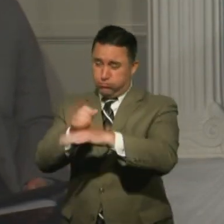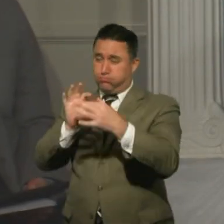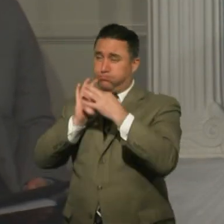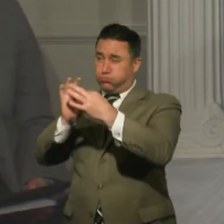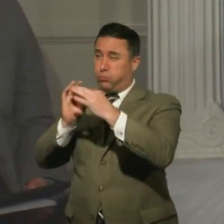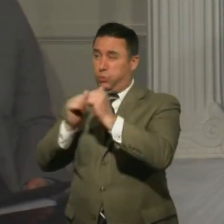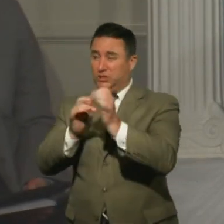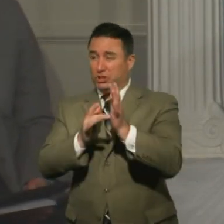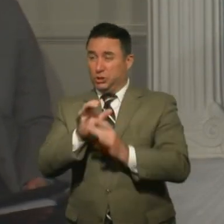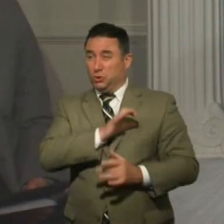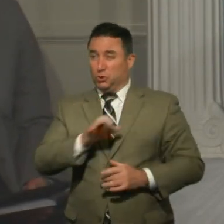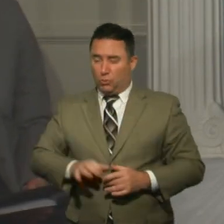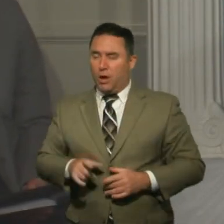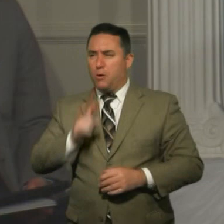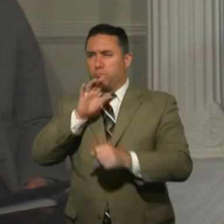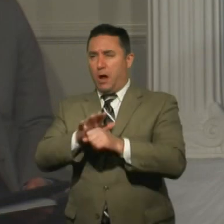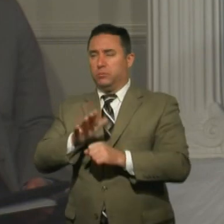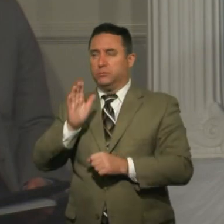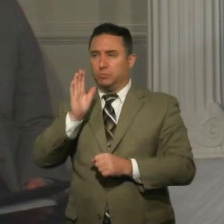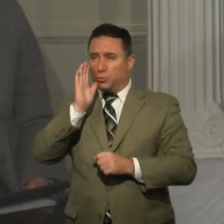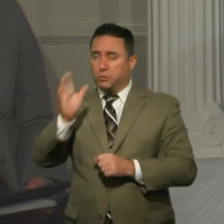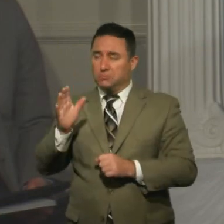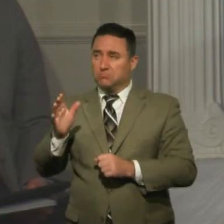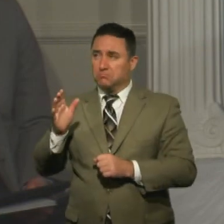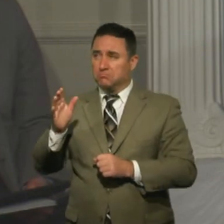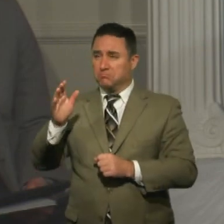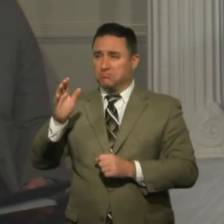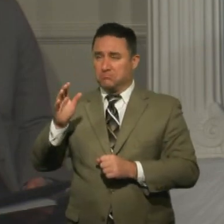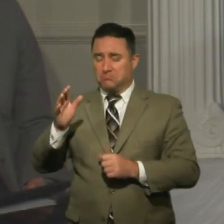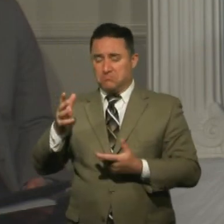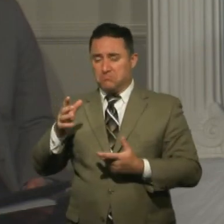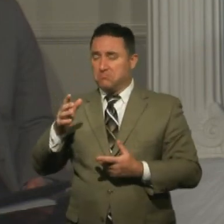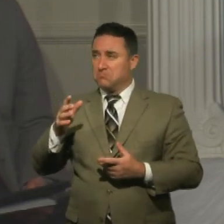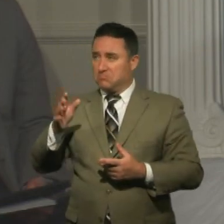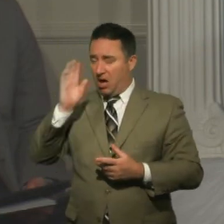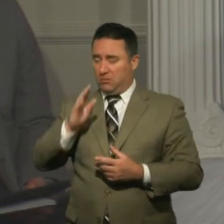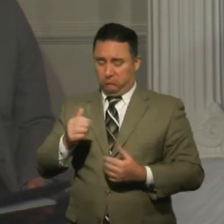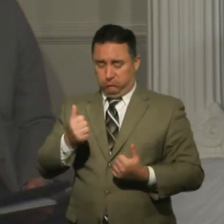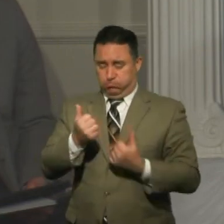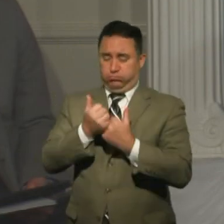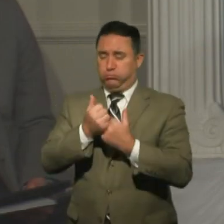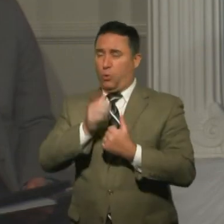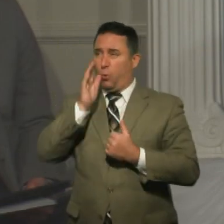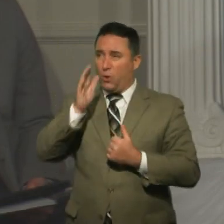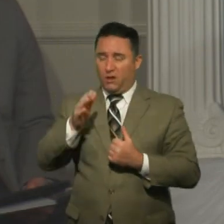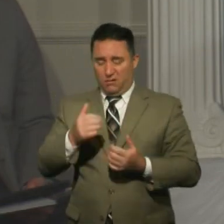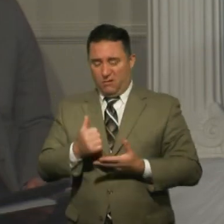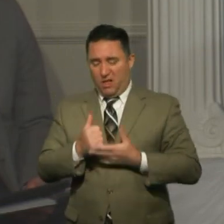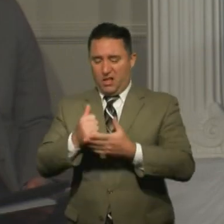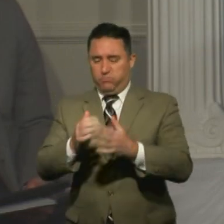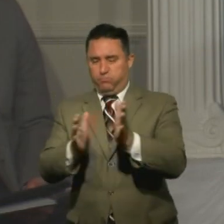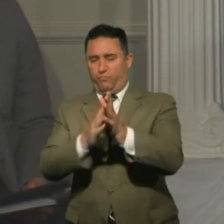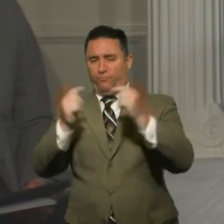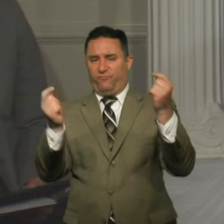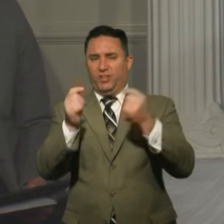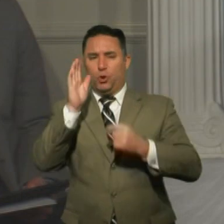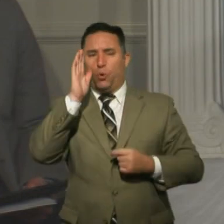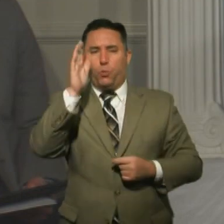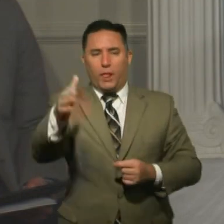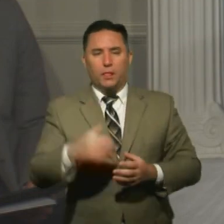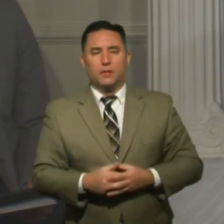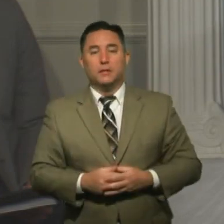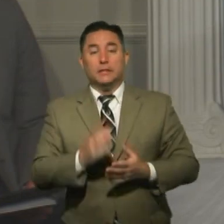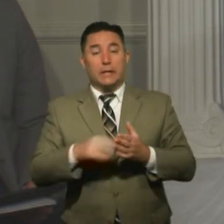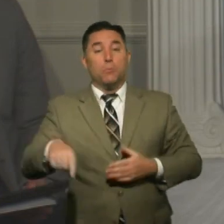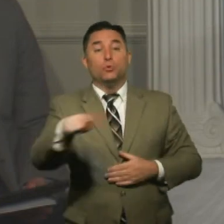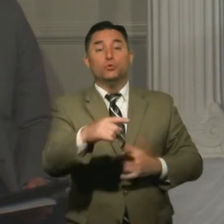Jesus Christ, I promise you this, He'll take you back, it'll stand behind you, and it'll enable you to get the victory. And some of